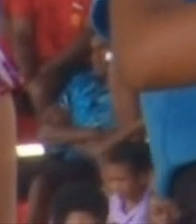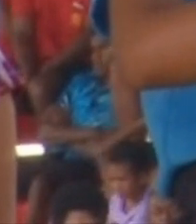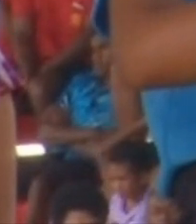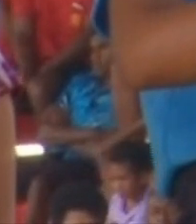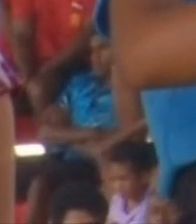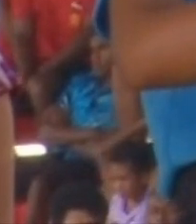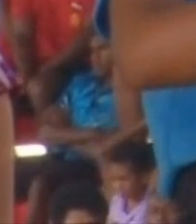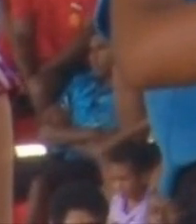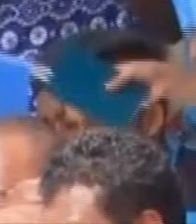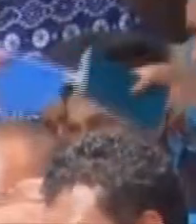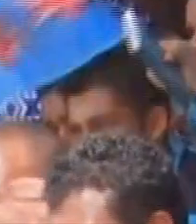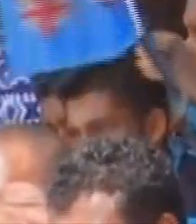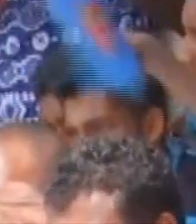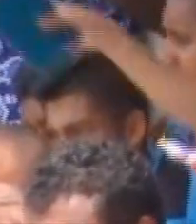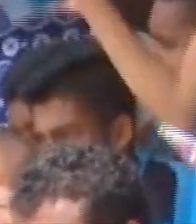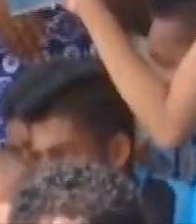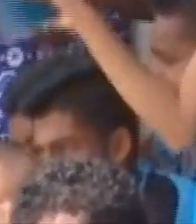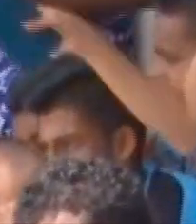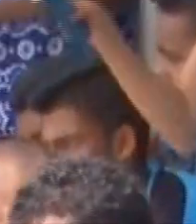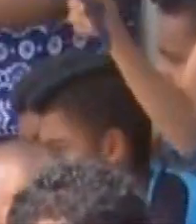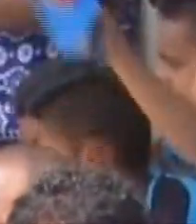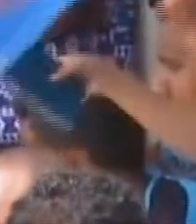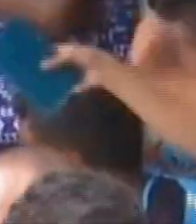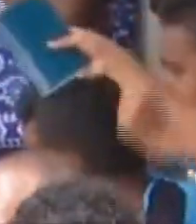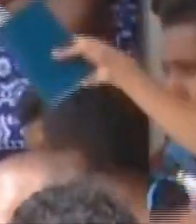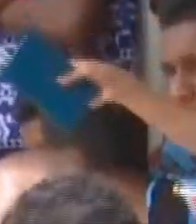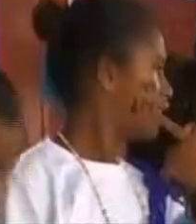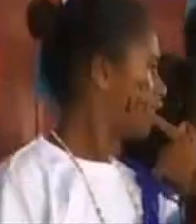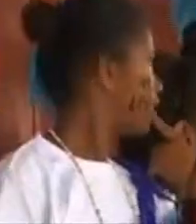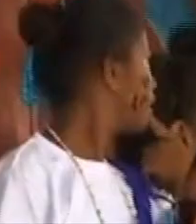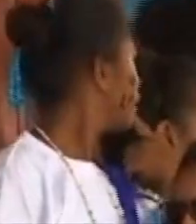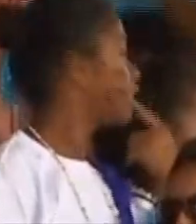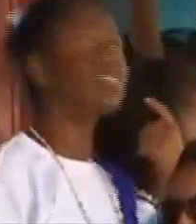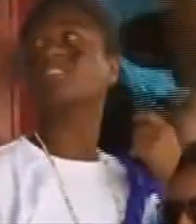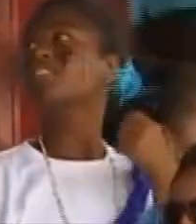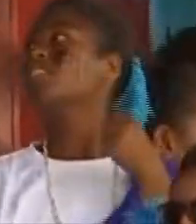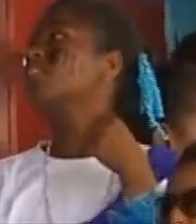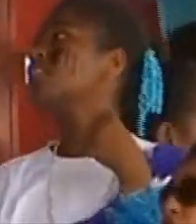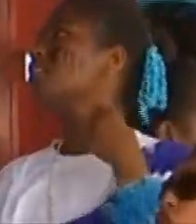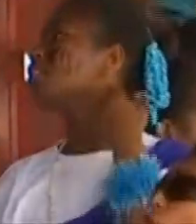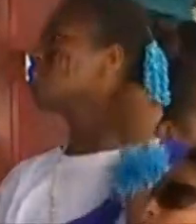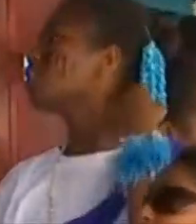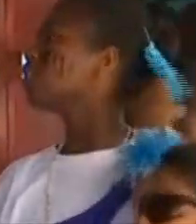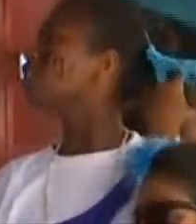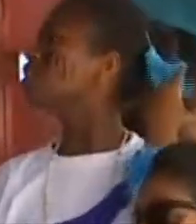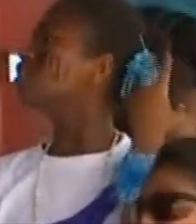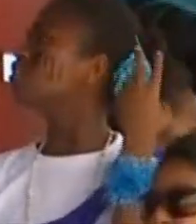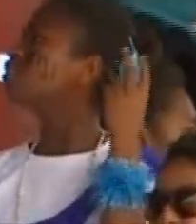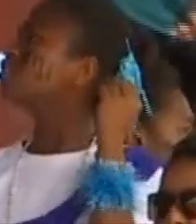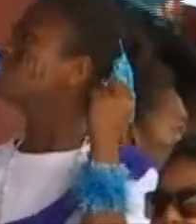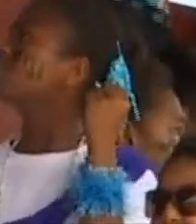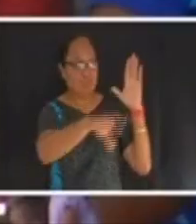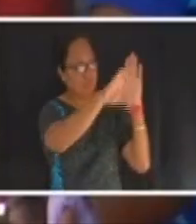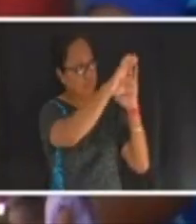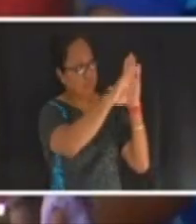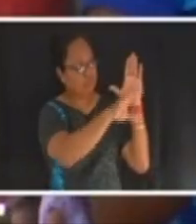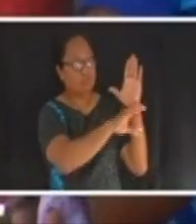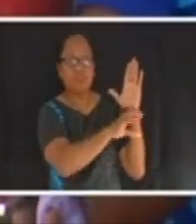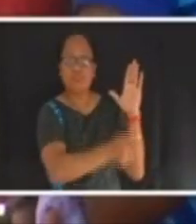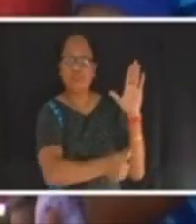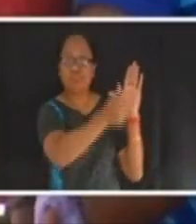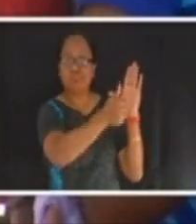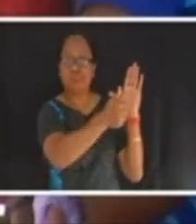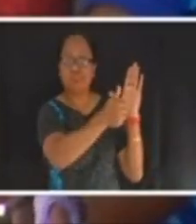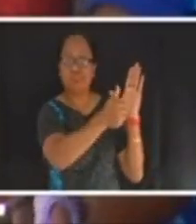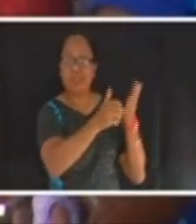and Itauke or Indo-Fijian, everyone is considered equal. The Constitution has guaranteed